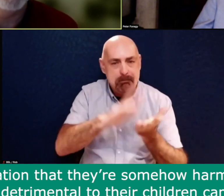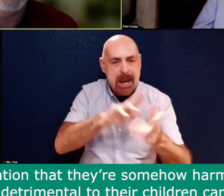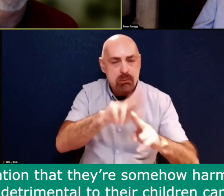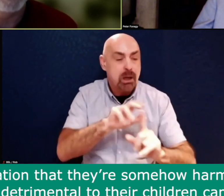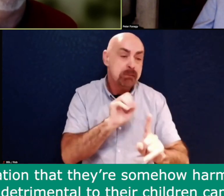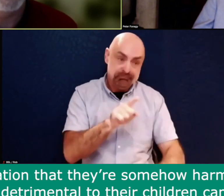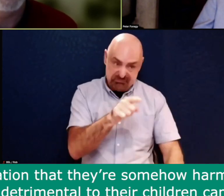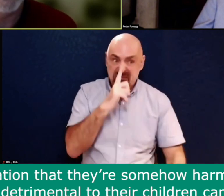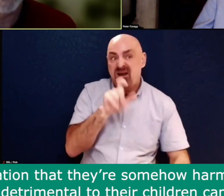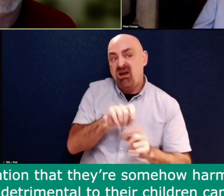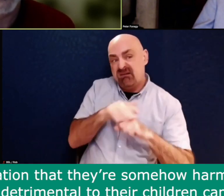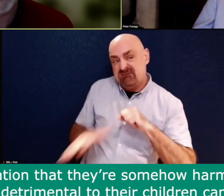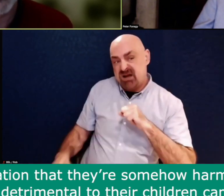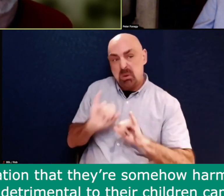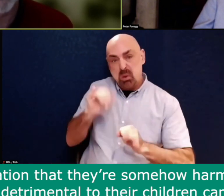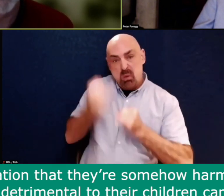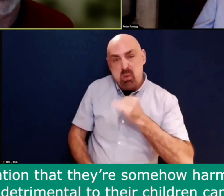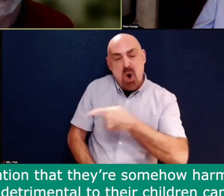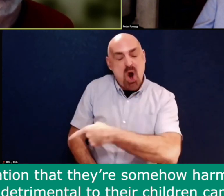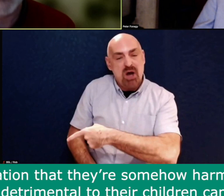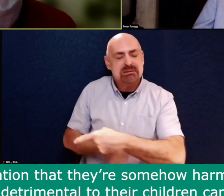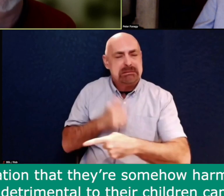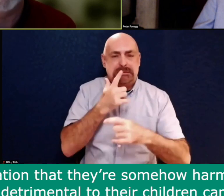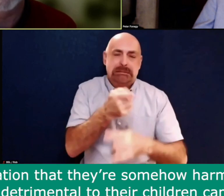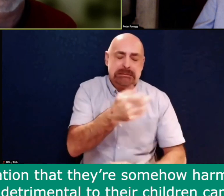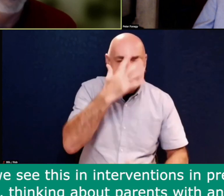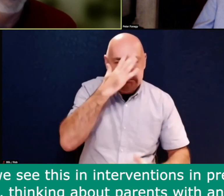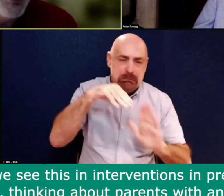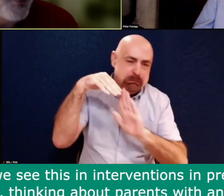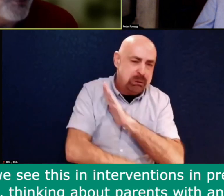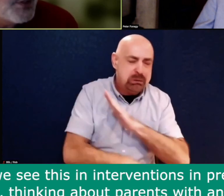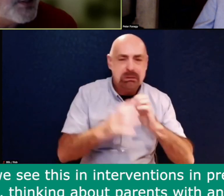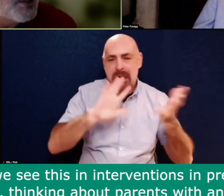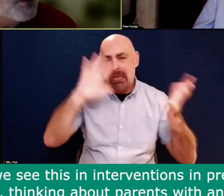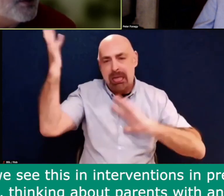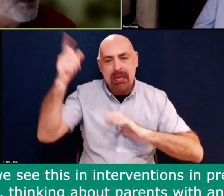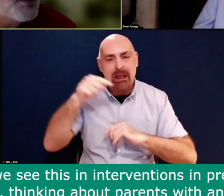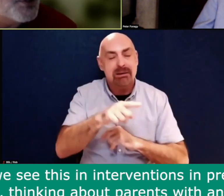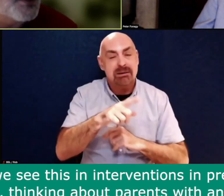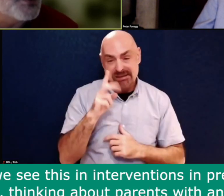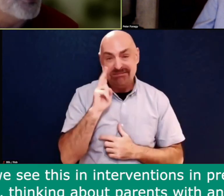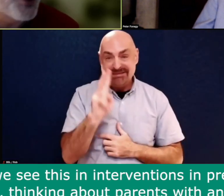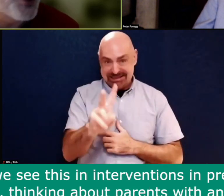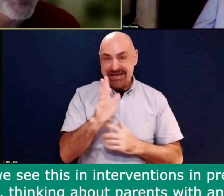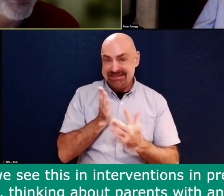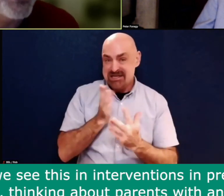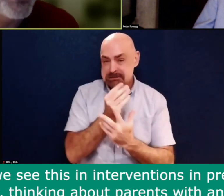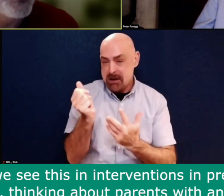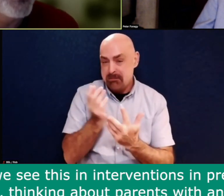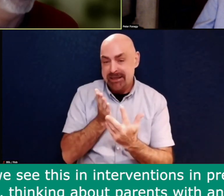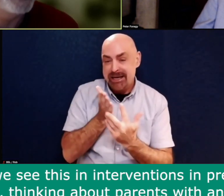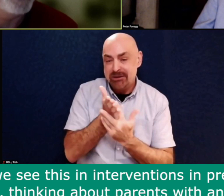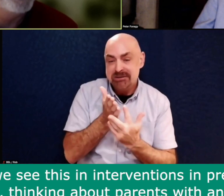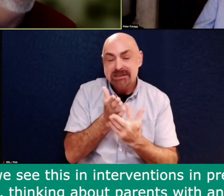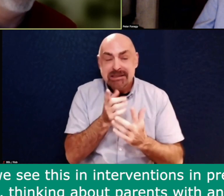somehow harmful to their children or somehow detrimental to their children can be harmful. So, and we see this in interventions in pregnancy.